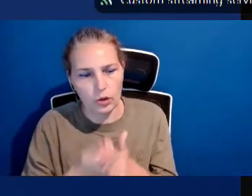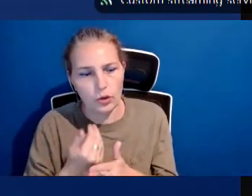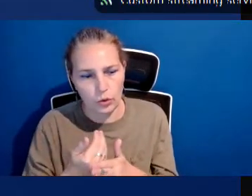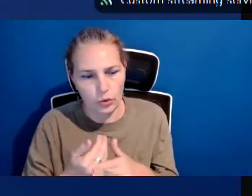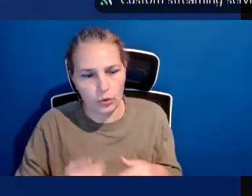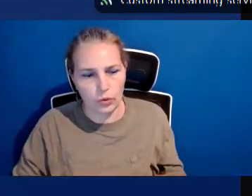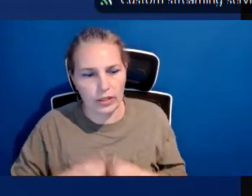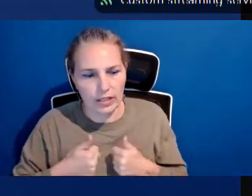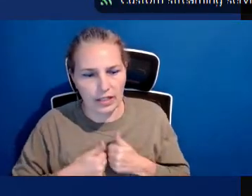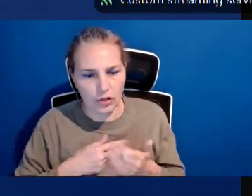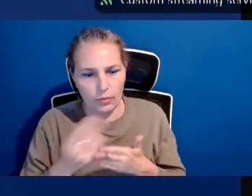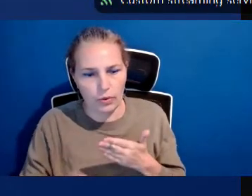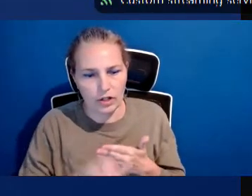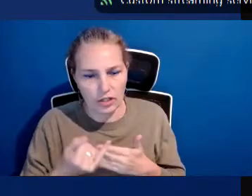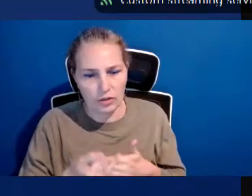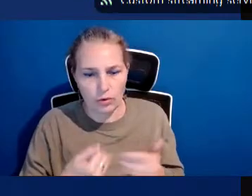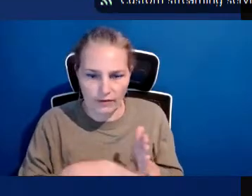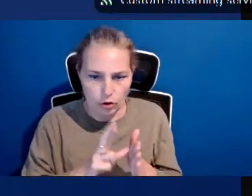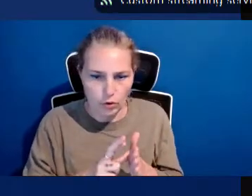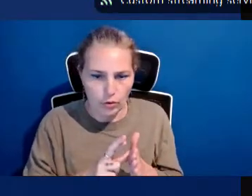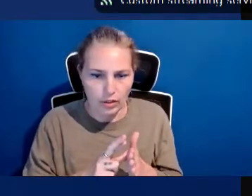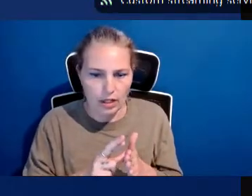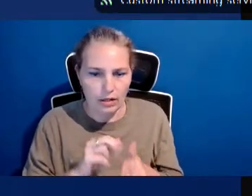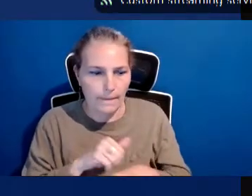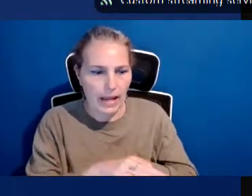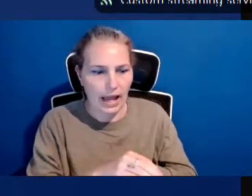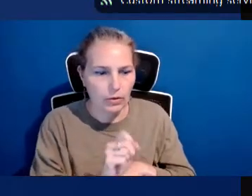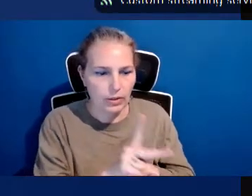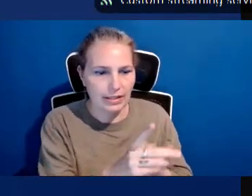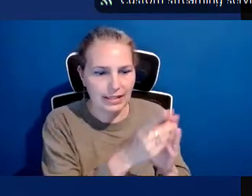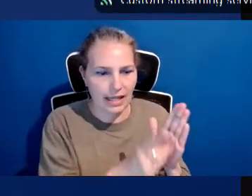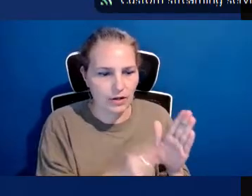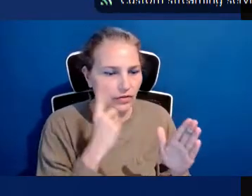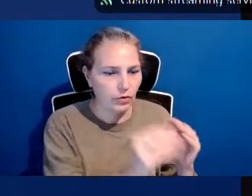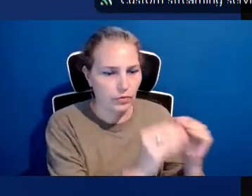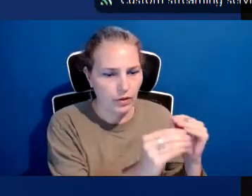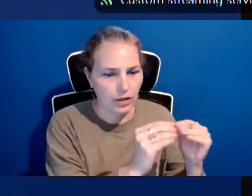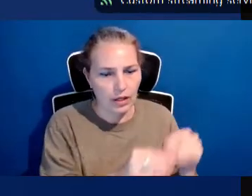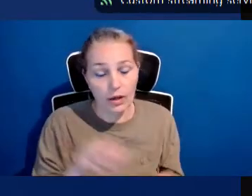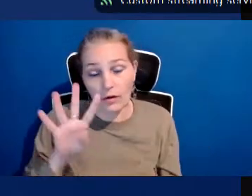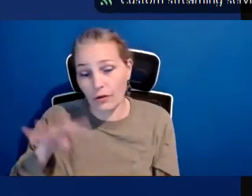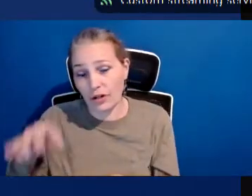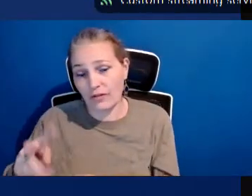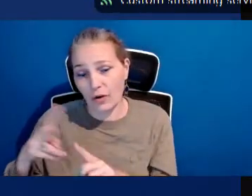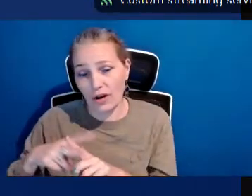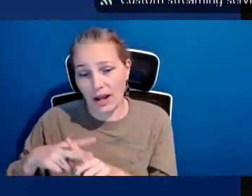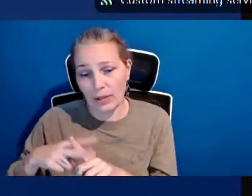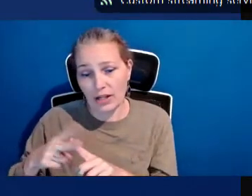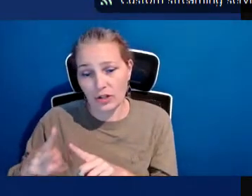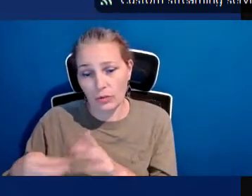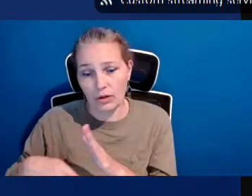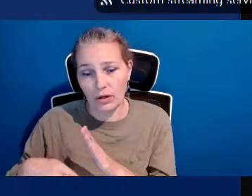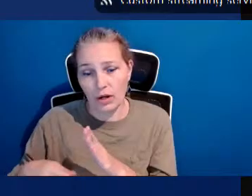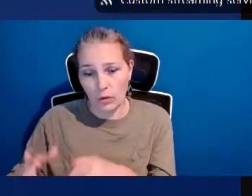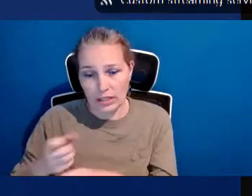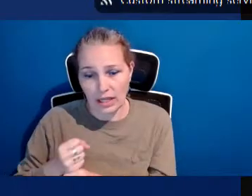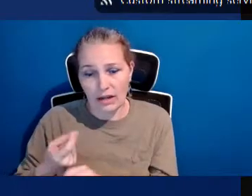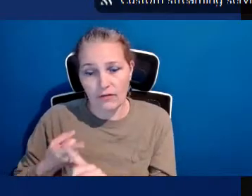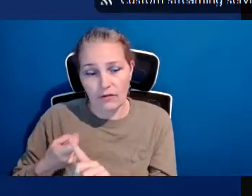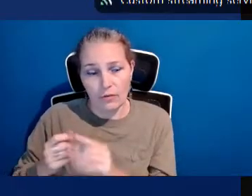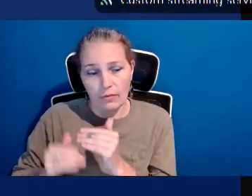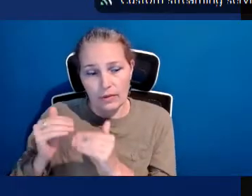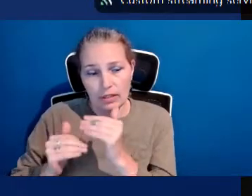44 applications were received into building plan check, but didn't have the full design package. So they're pending additional documents for